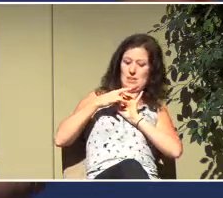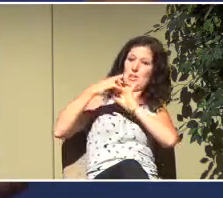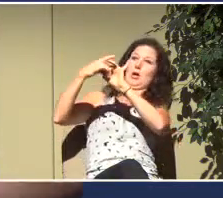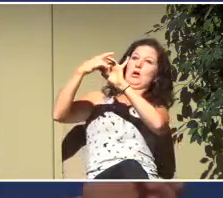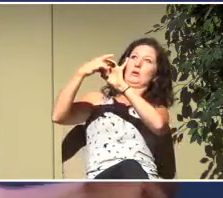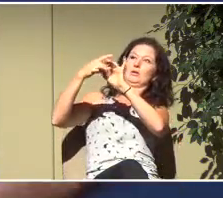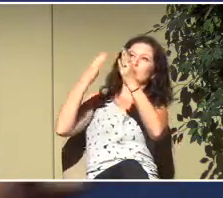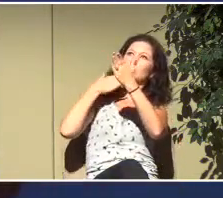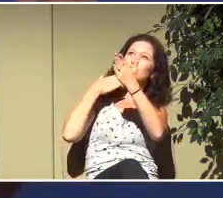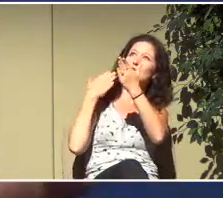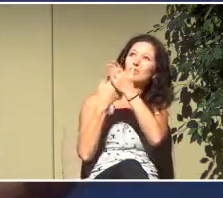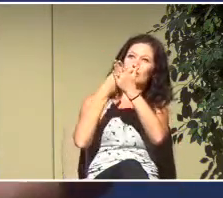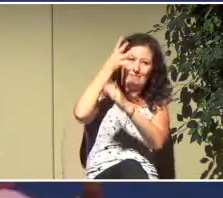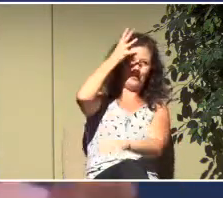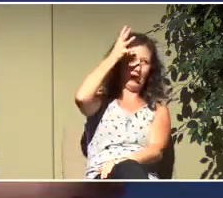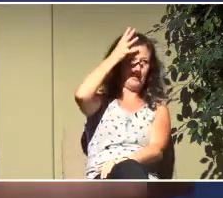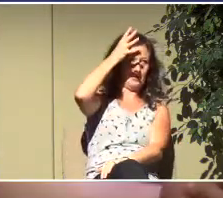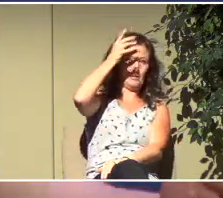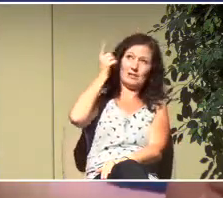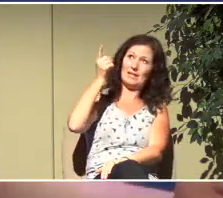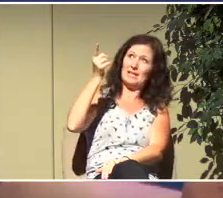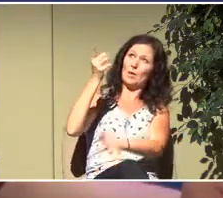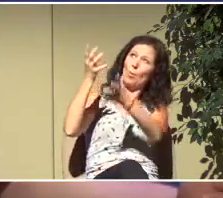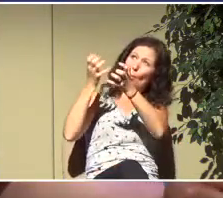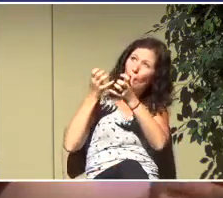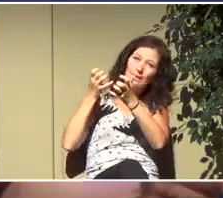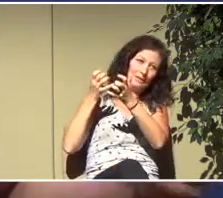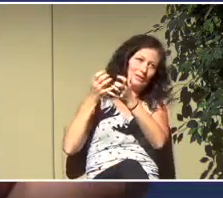good Father who only has good things for you.